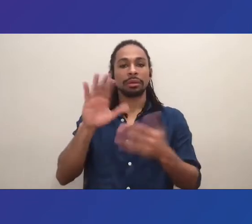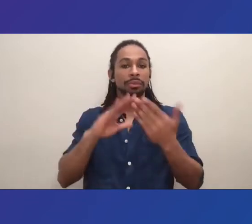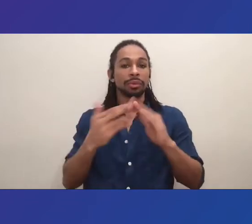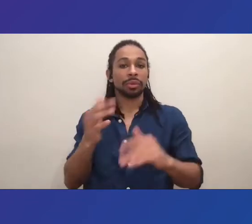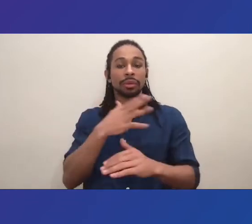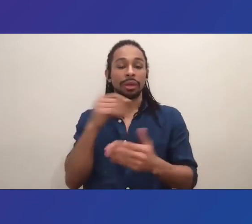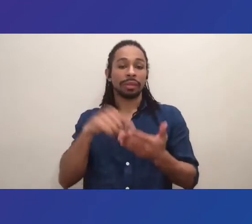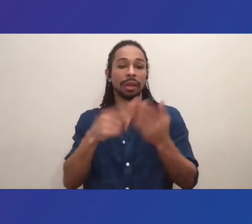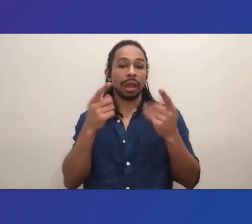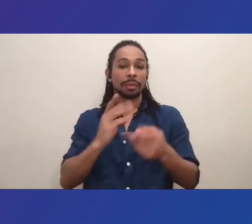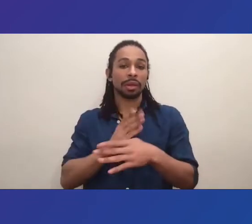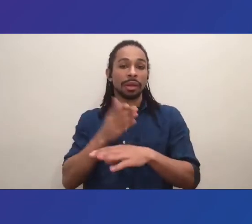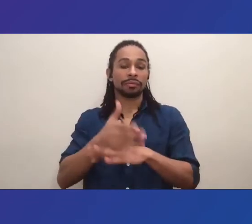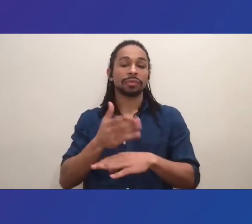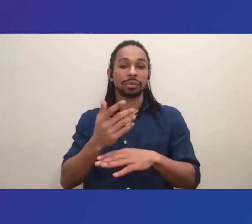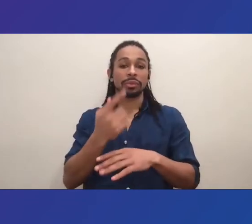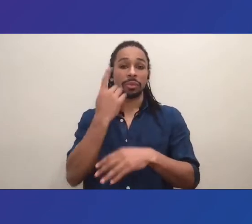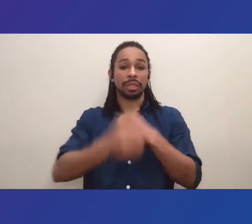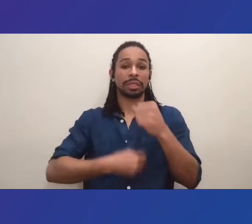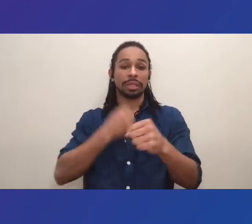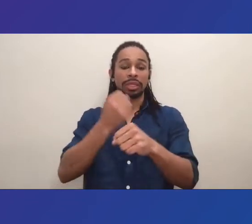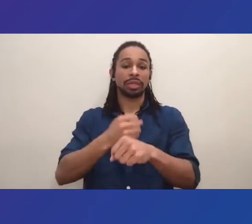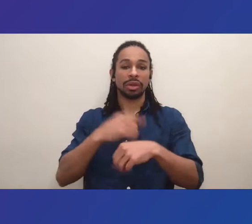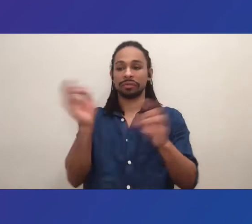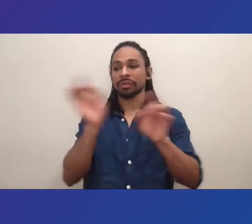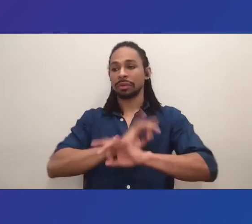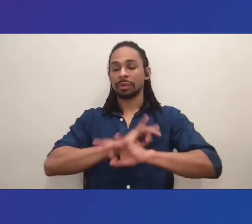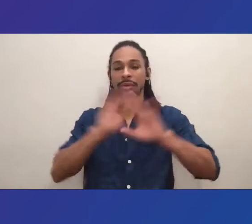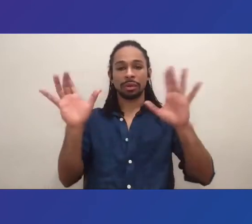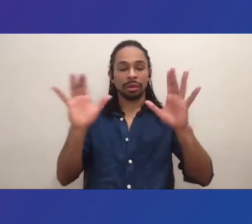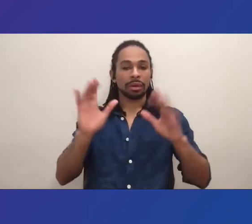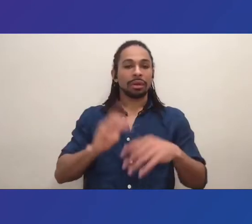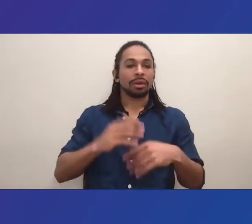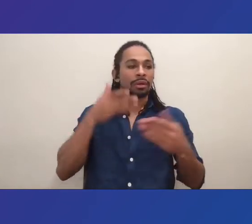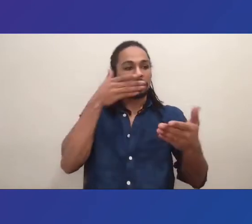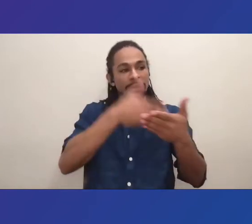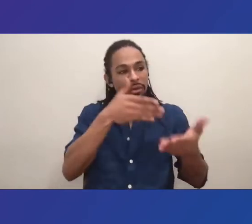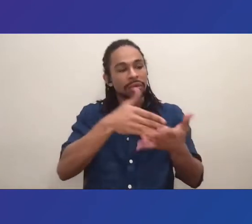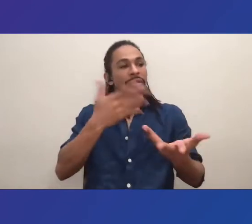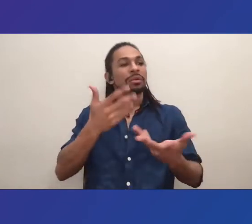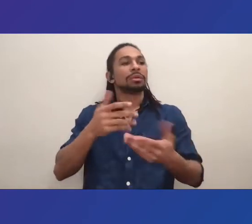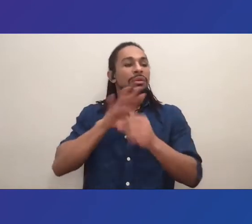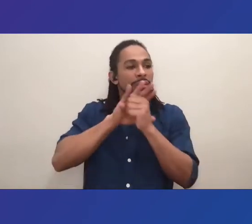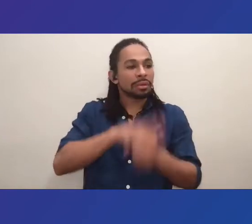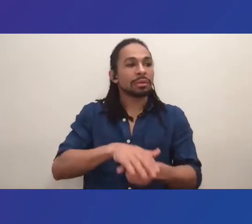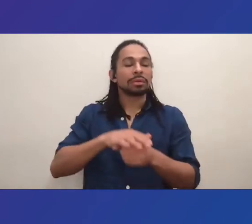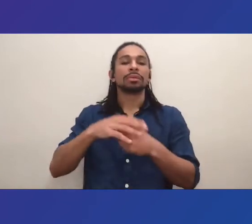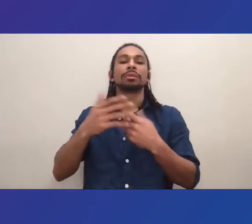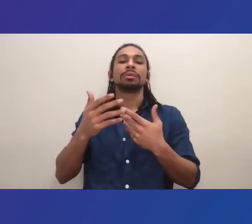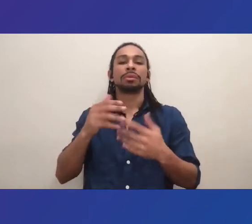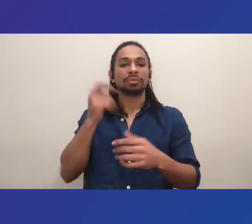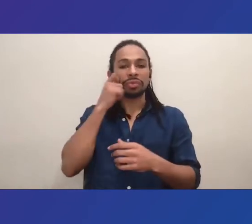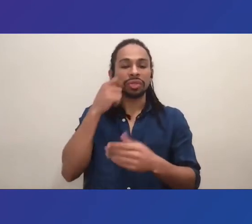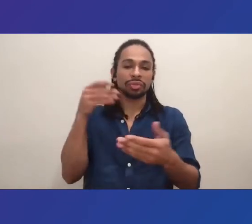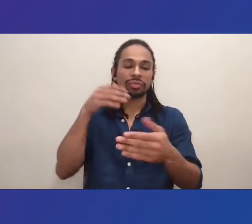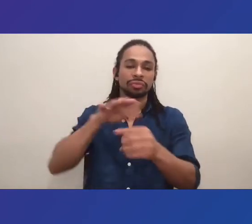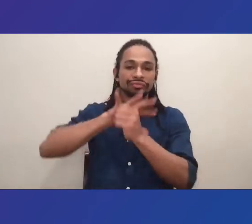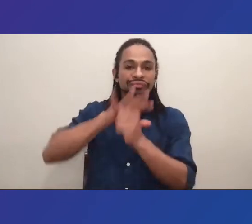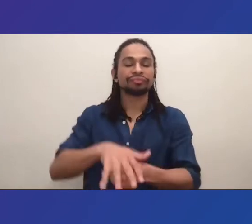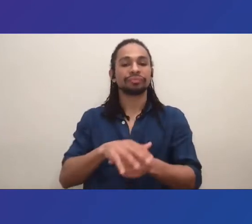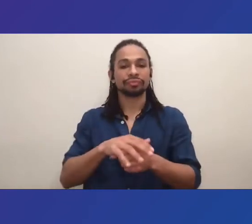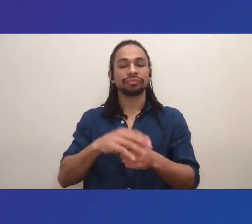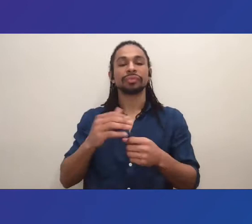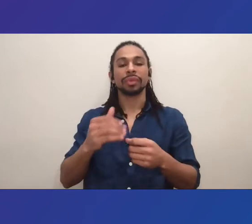a year of continuous xenophobia and systemic failures exacerbated by COVID-19. We stand firmly in support